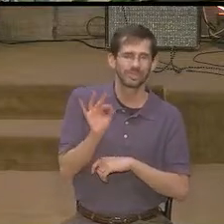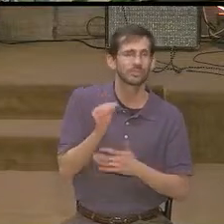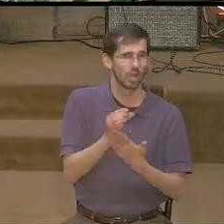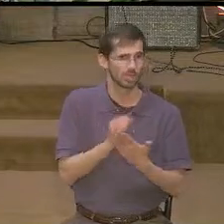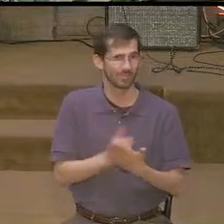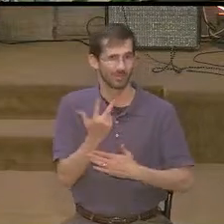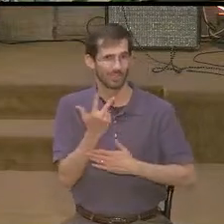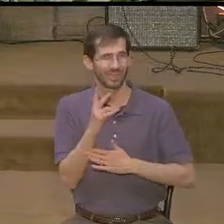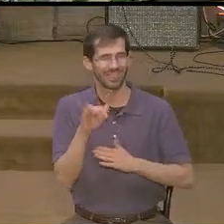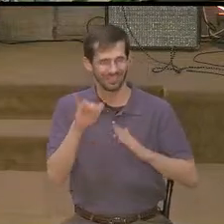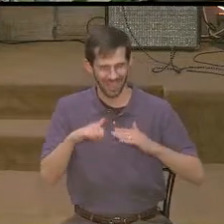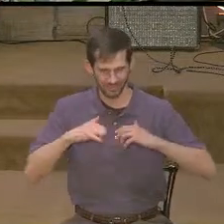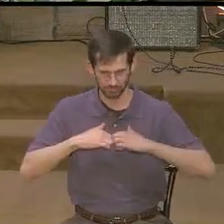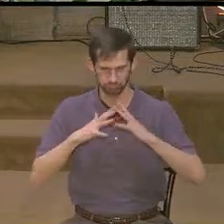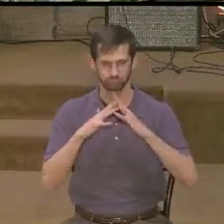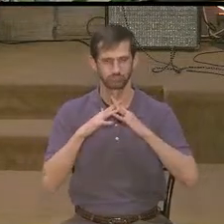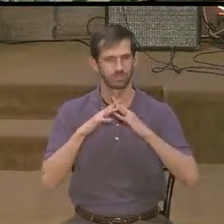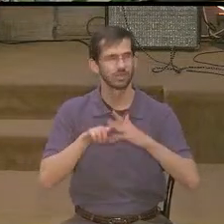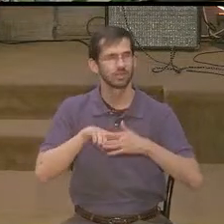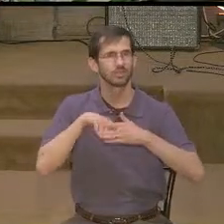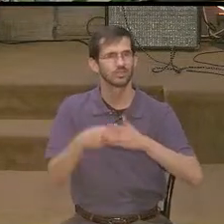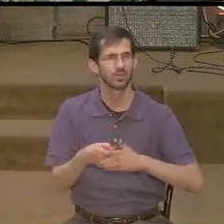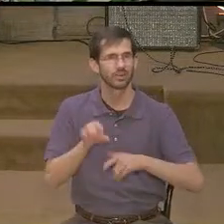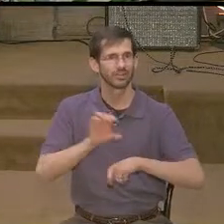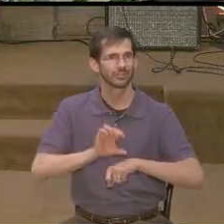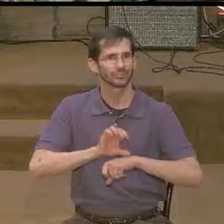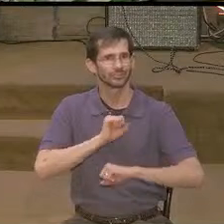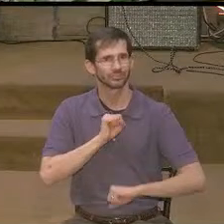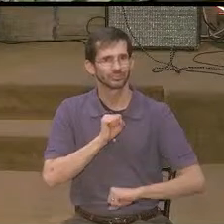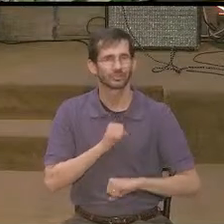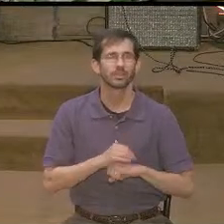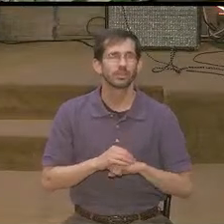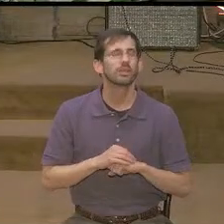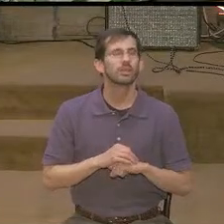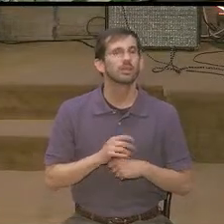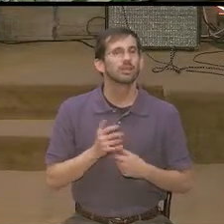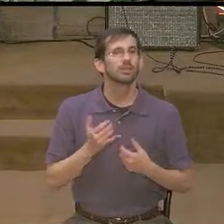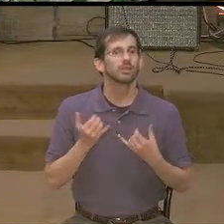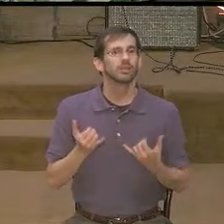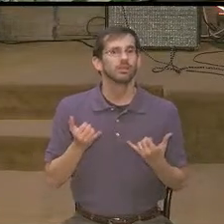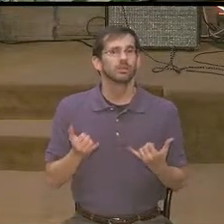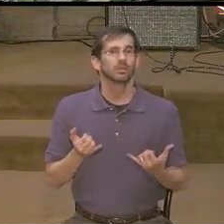born. This is the beginning of the church. And now,